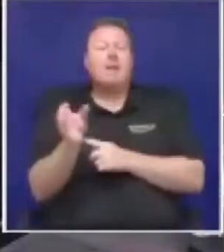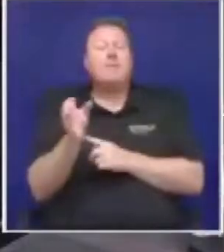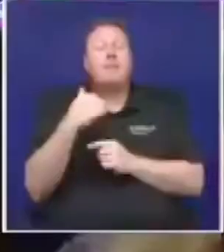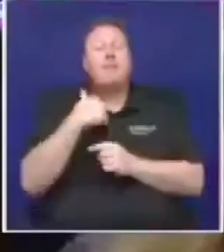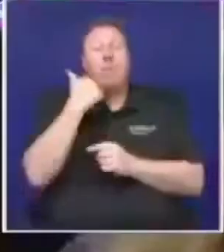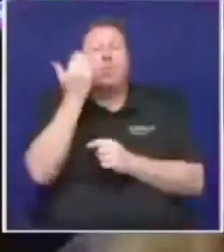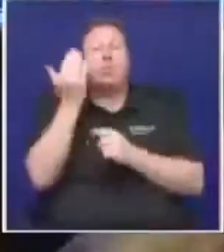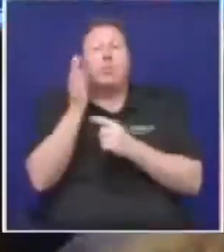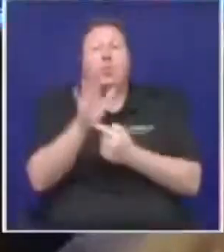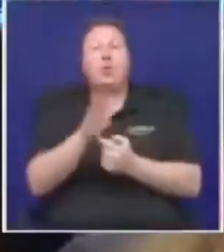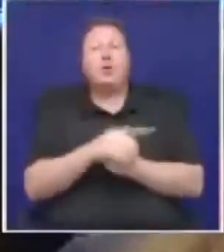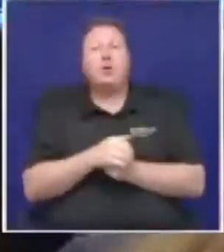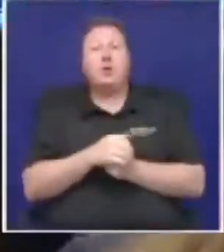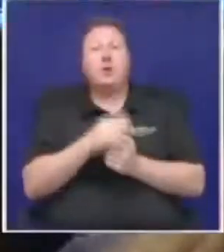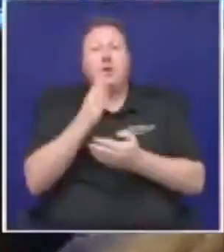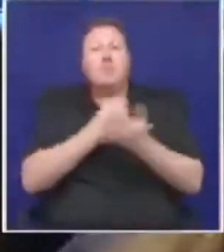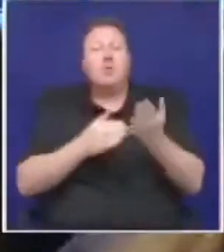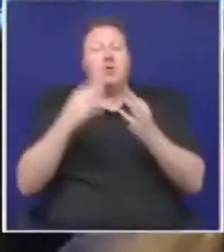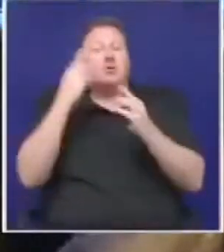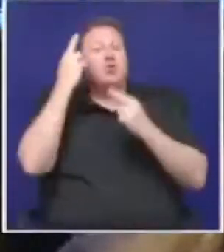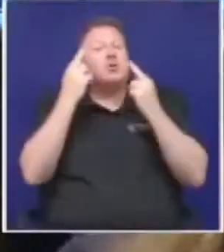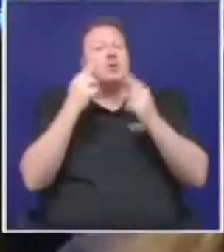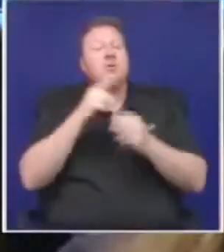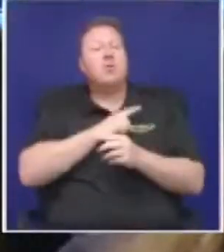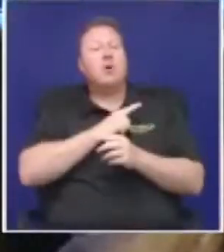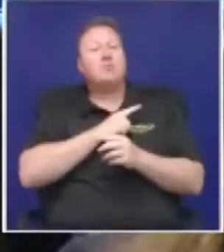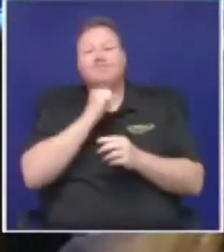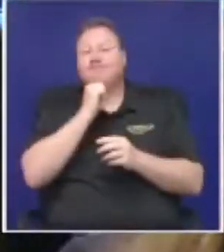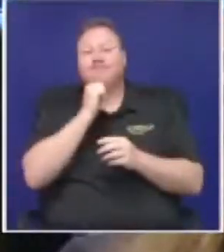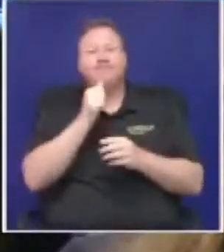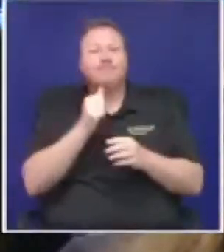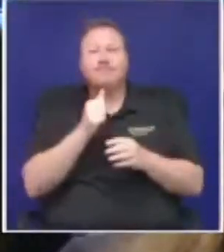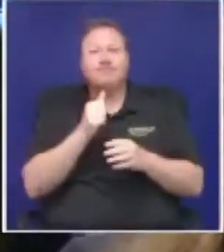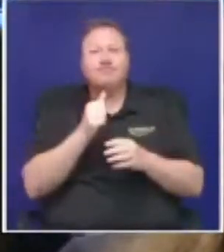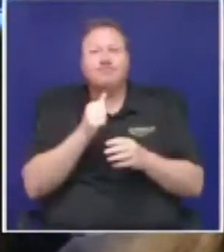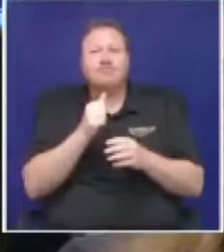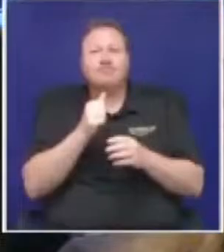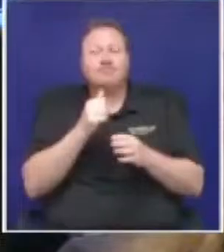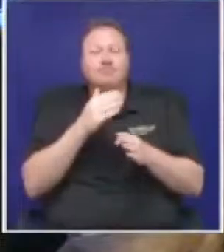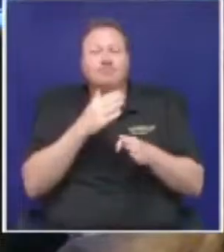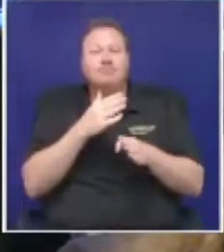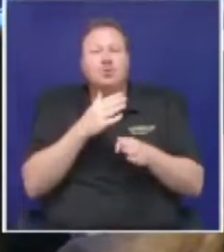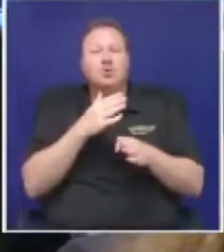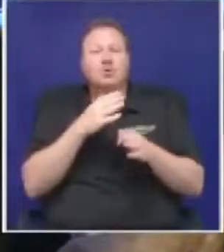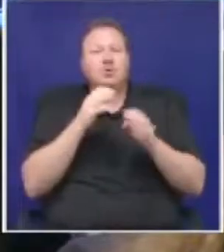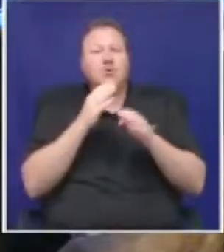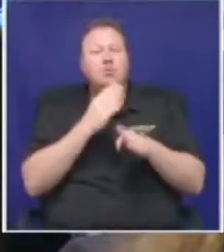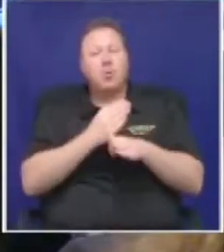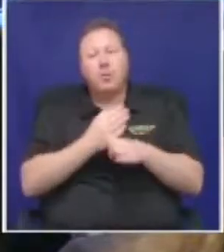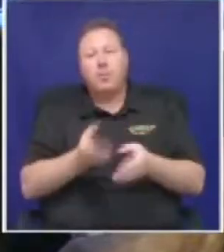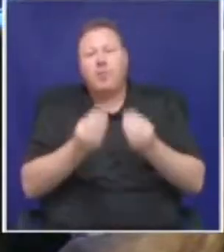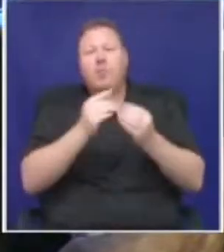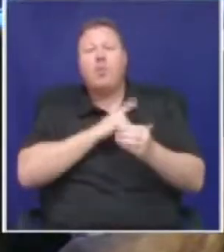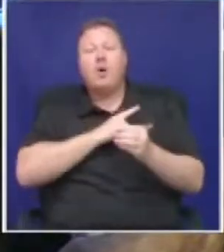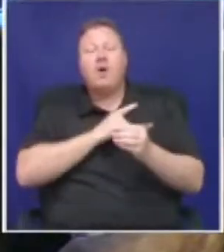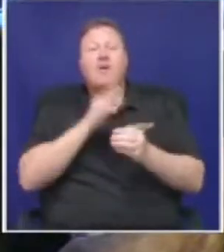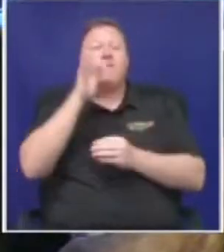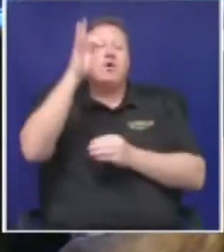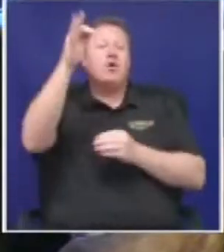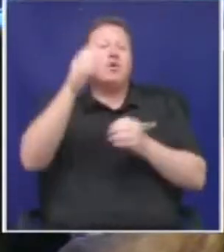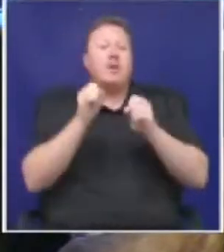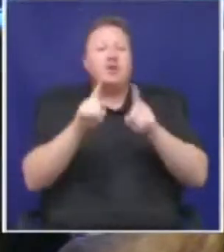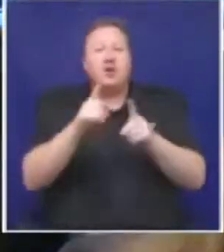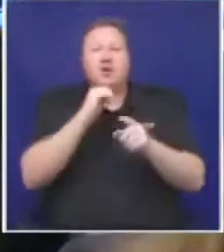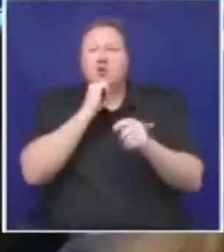that part of the reasons why people are unemployed is because they don't have an education that empowers them for their future. So if